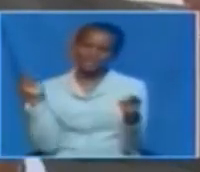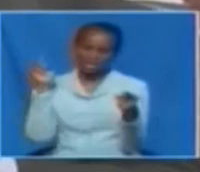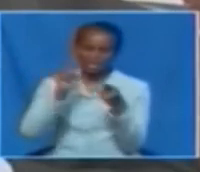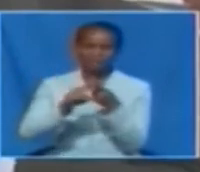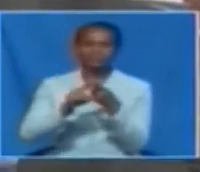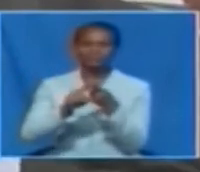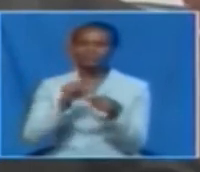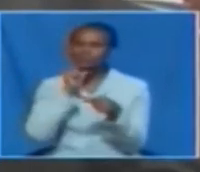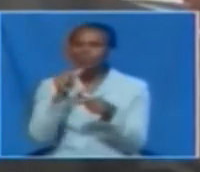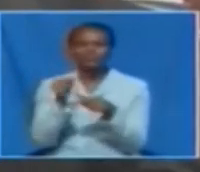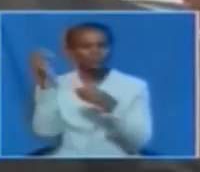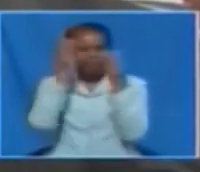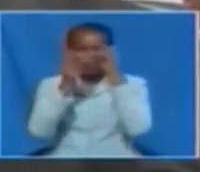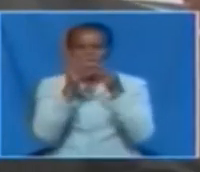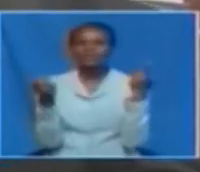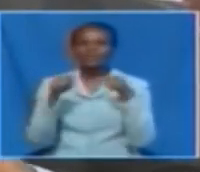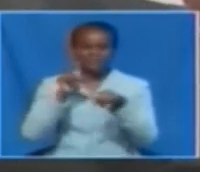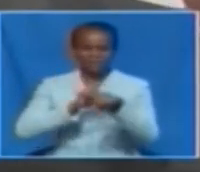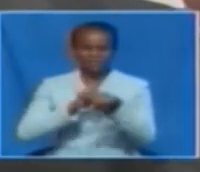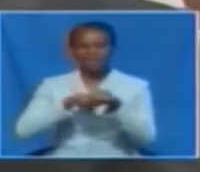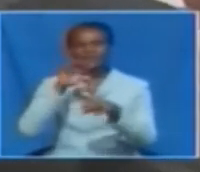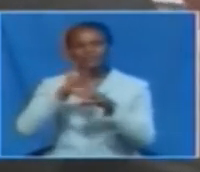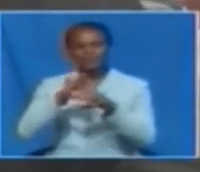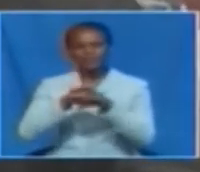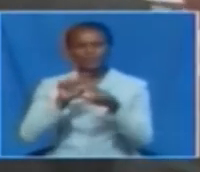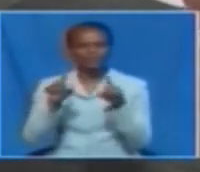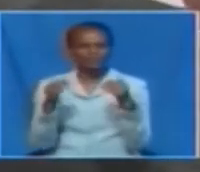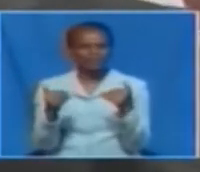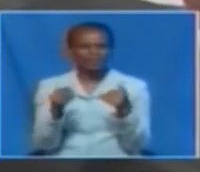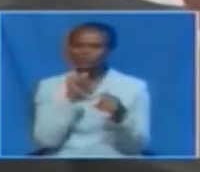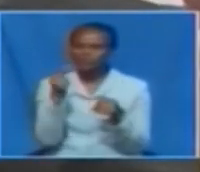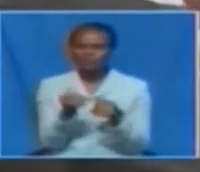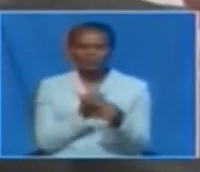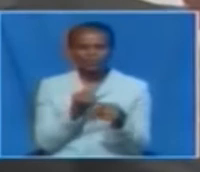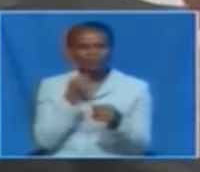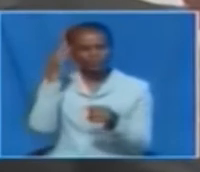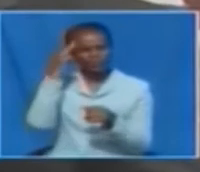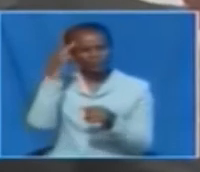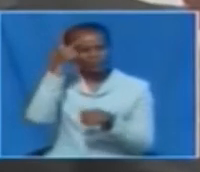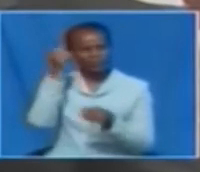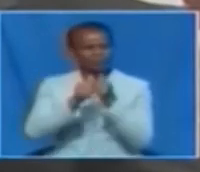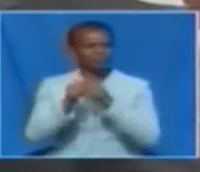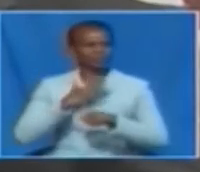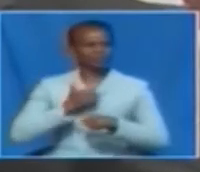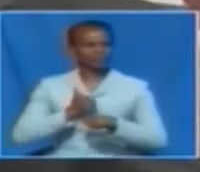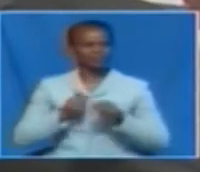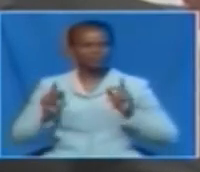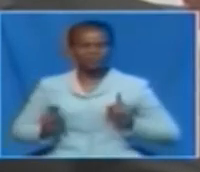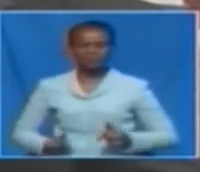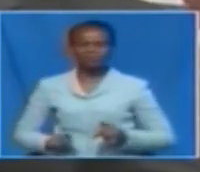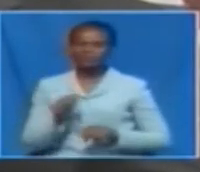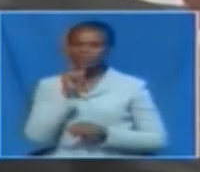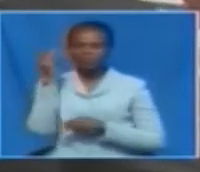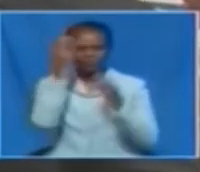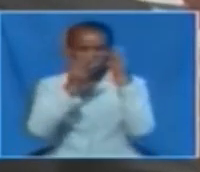of when, from the moment that he's elected. So, but that's not the only reason, because I personally do not mind